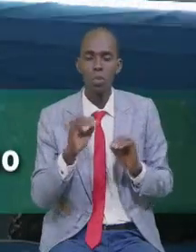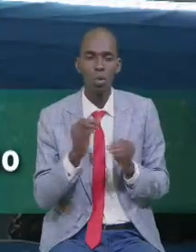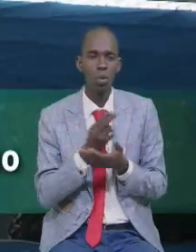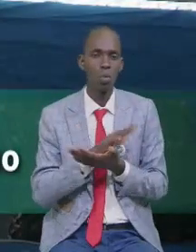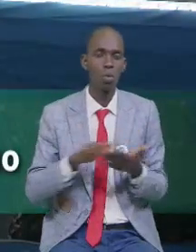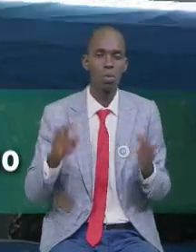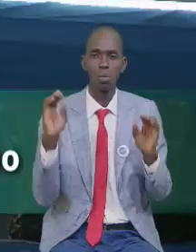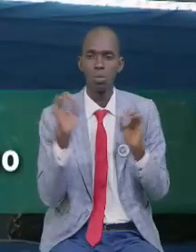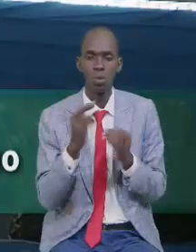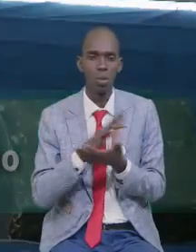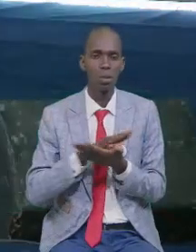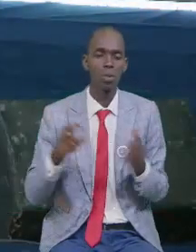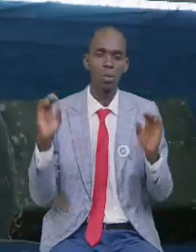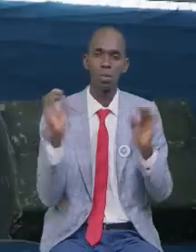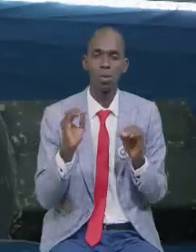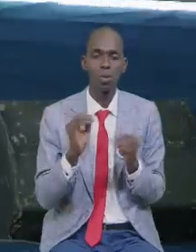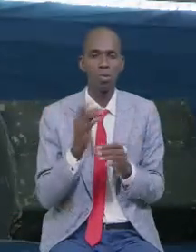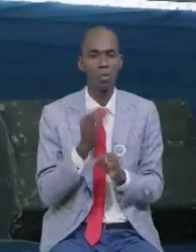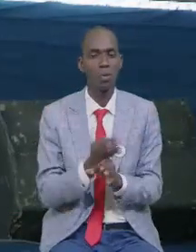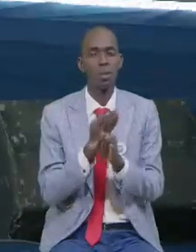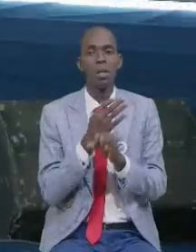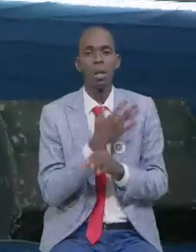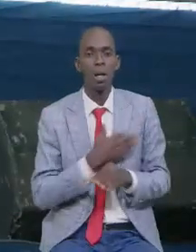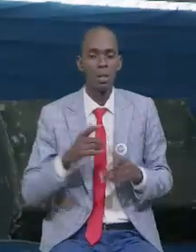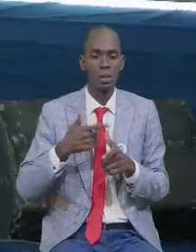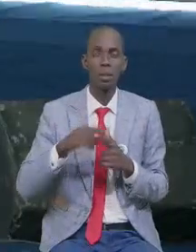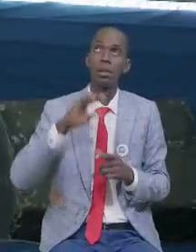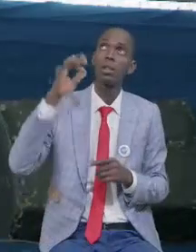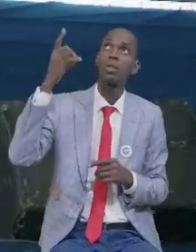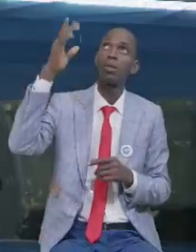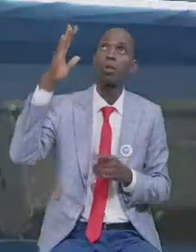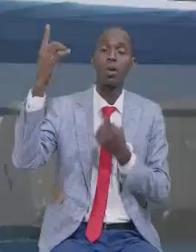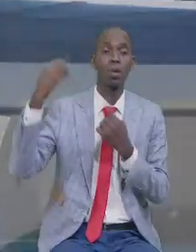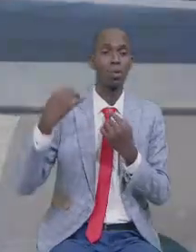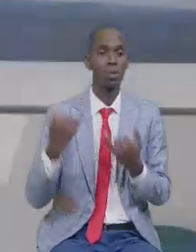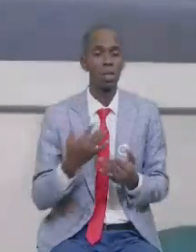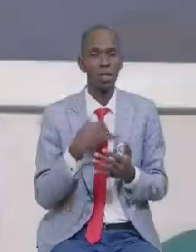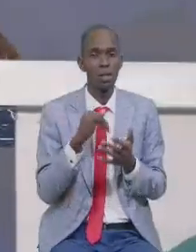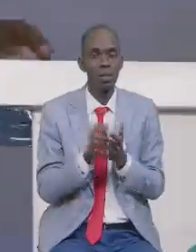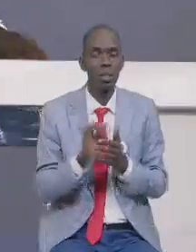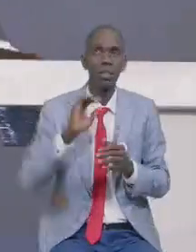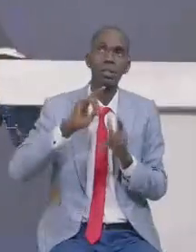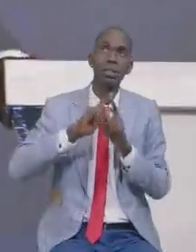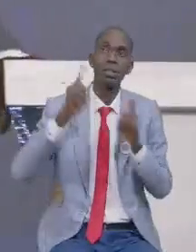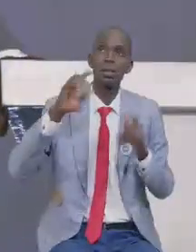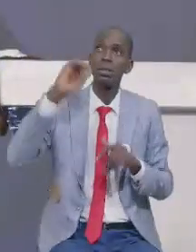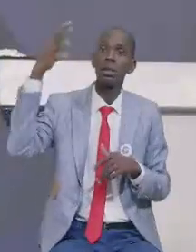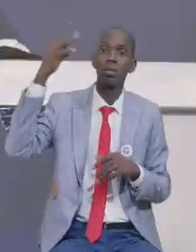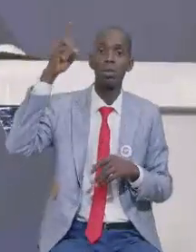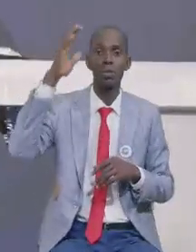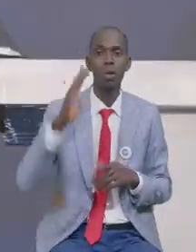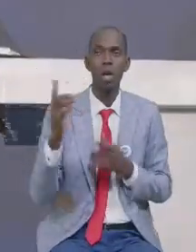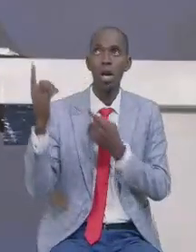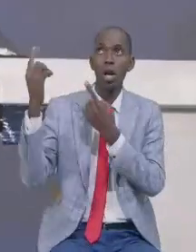were unfaithful. And then the grace of God has come now, and that grace of God comes